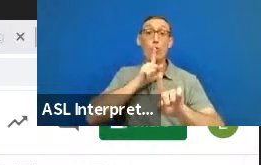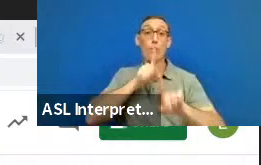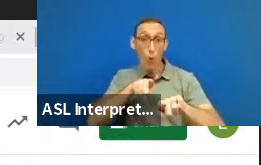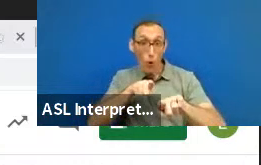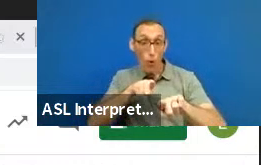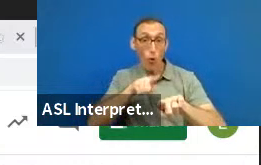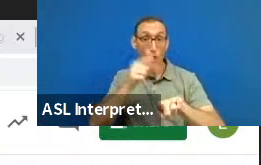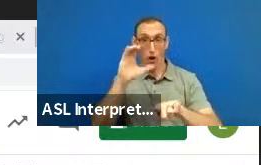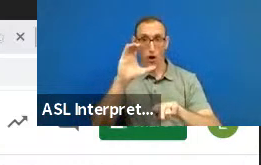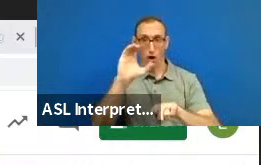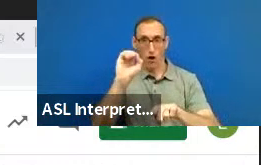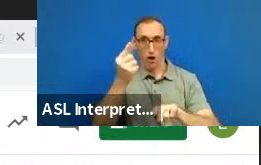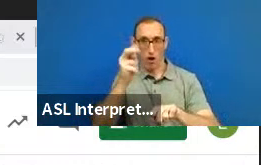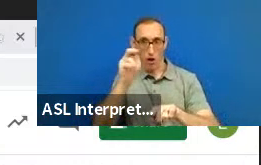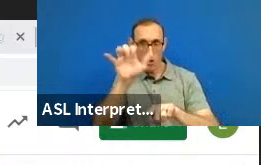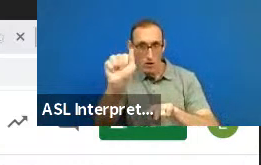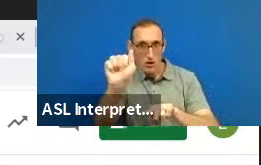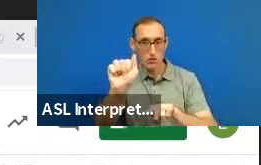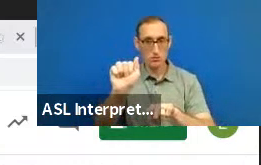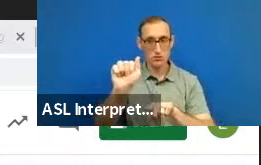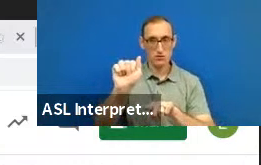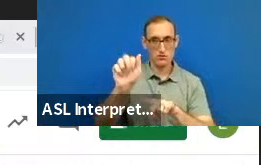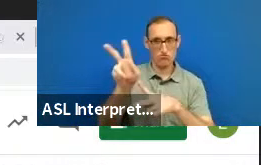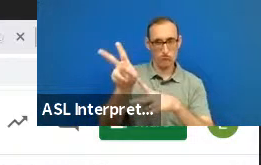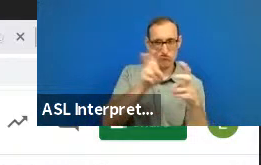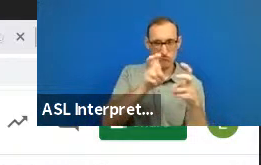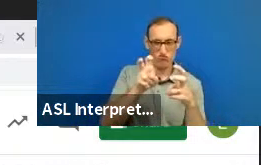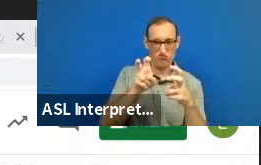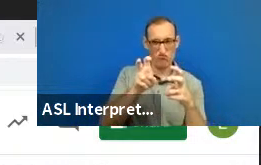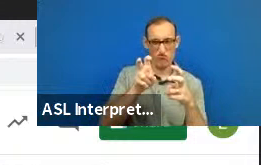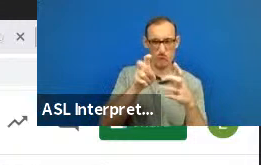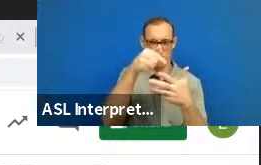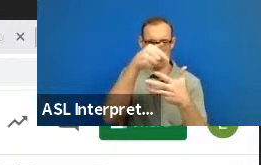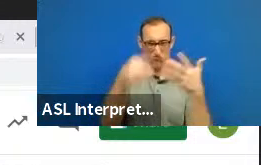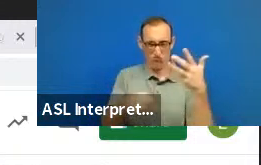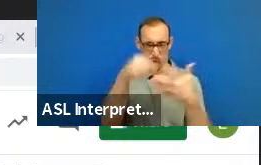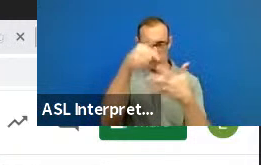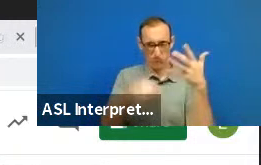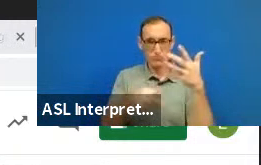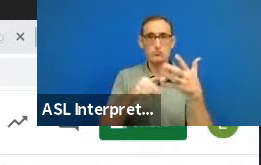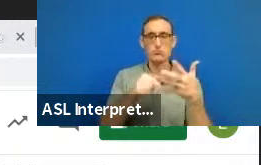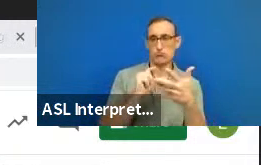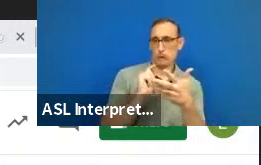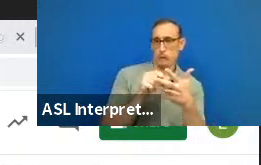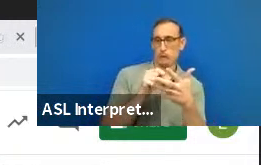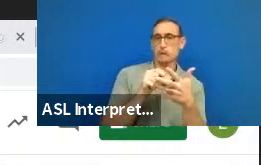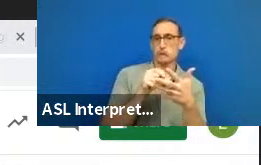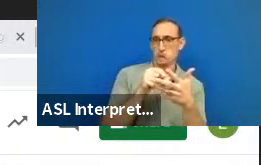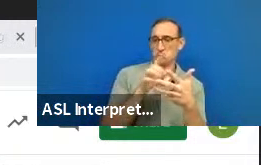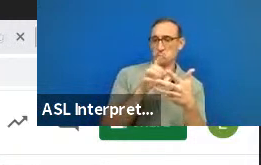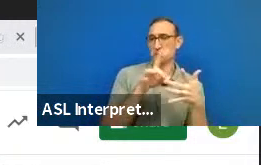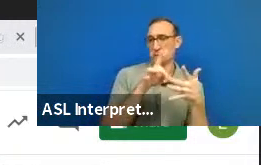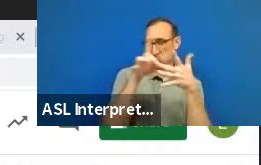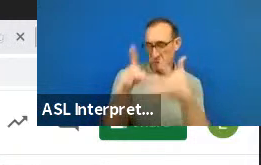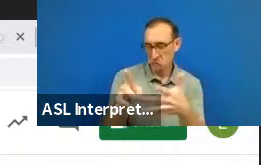of the Cognia report that led to the recommendation that